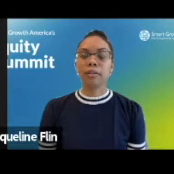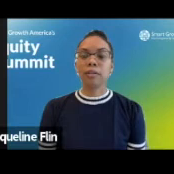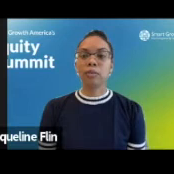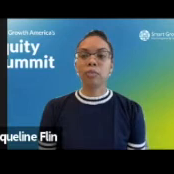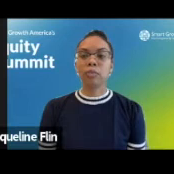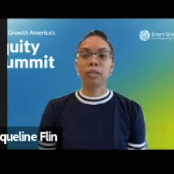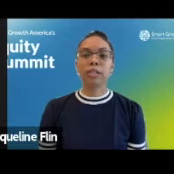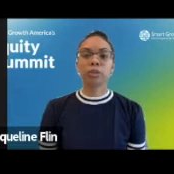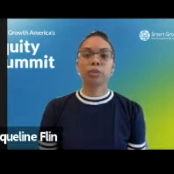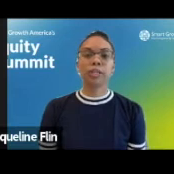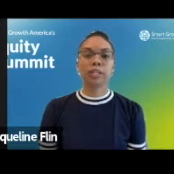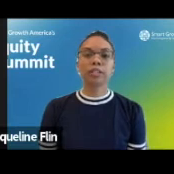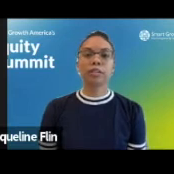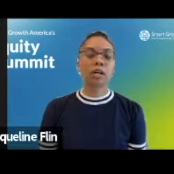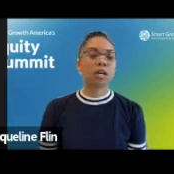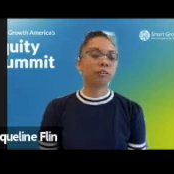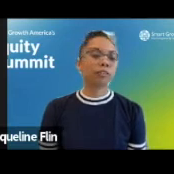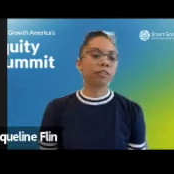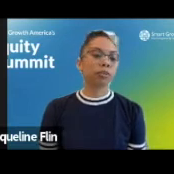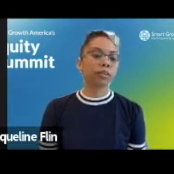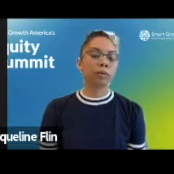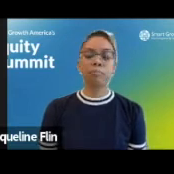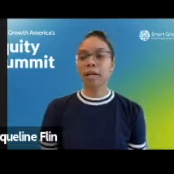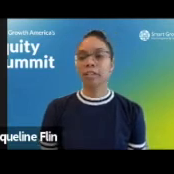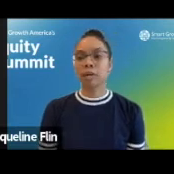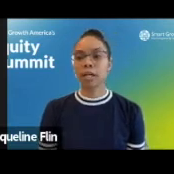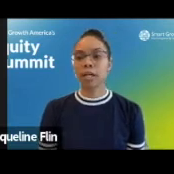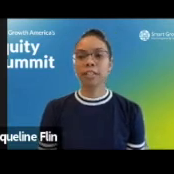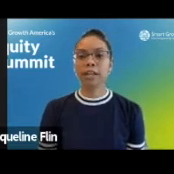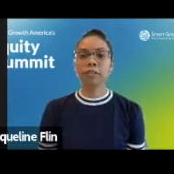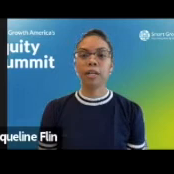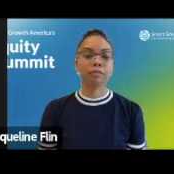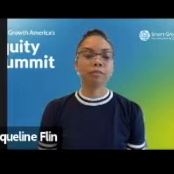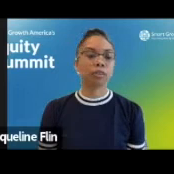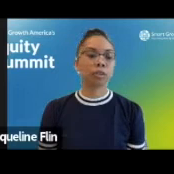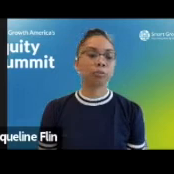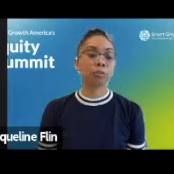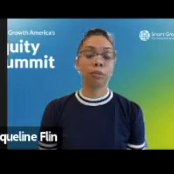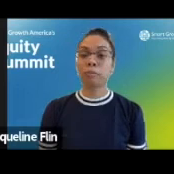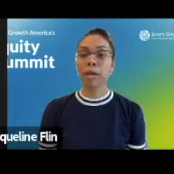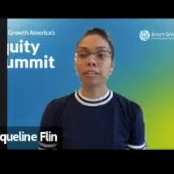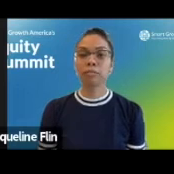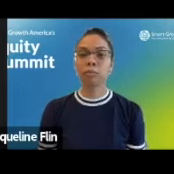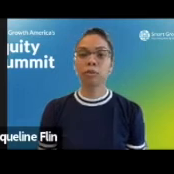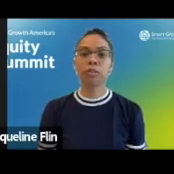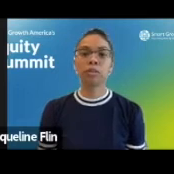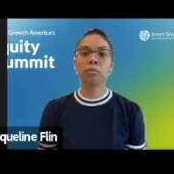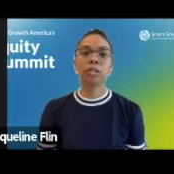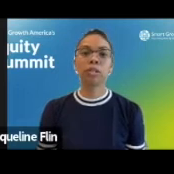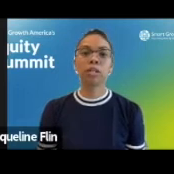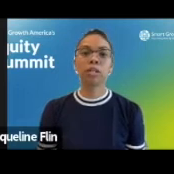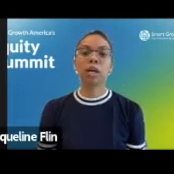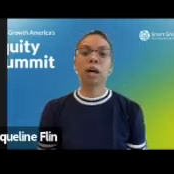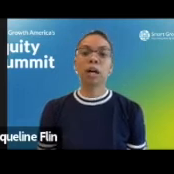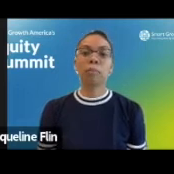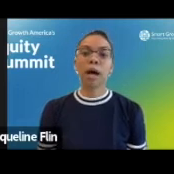And really truly getting to the heart of ensuring that we maximize every effort to build capacity from within the